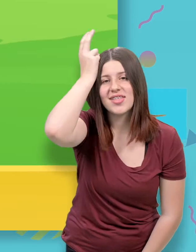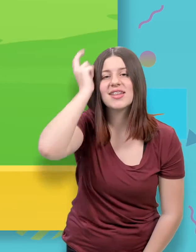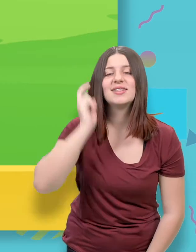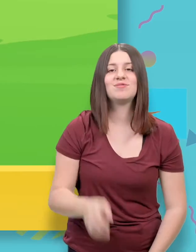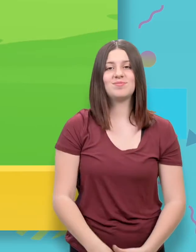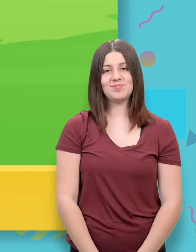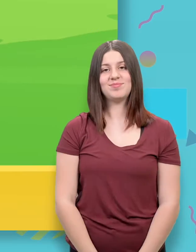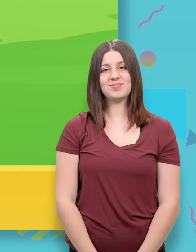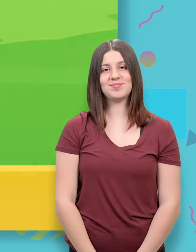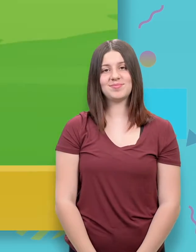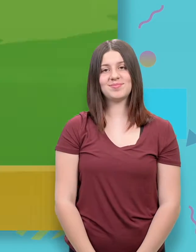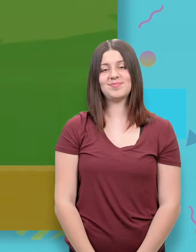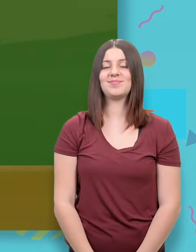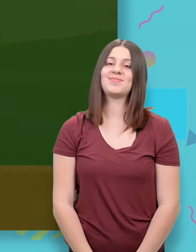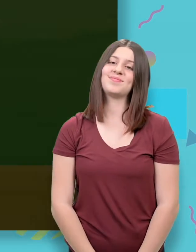Morphle.